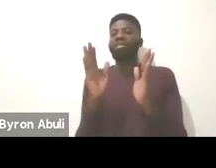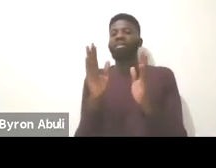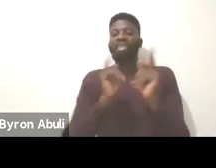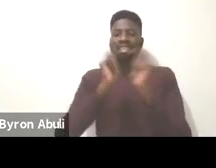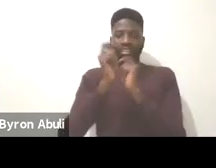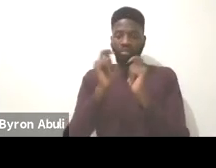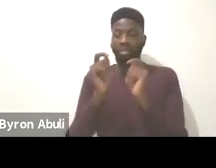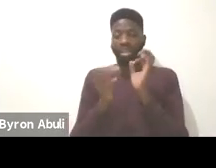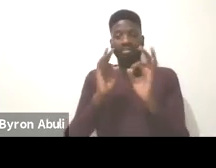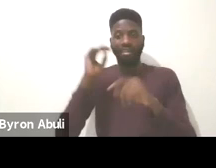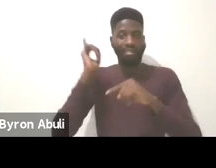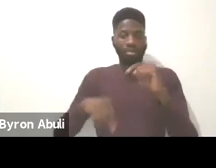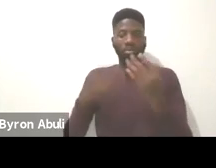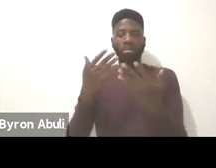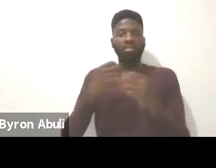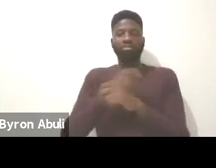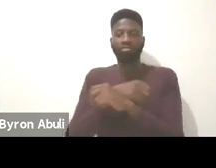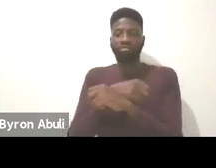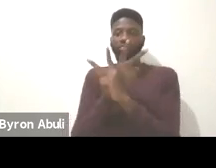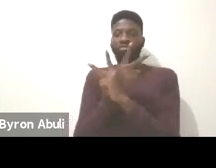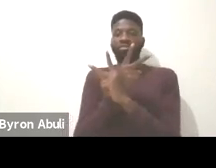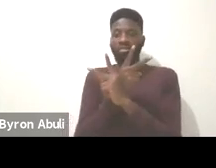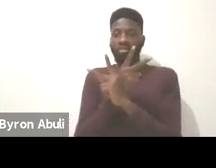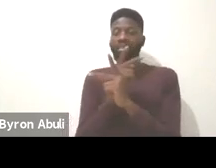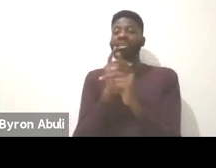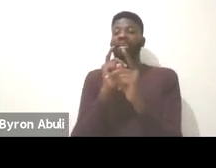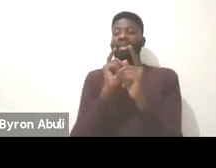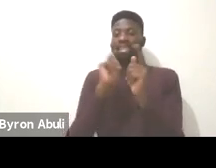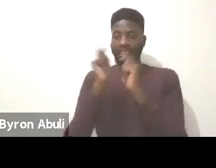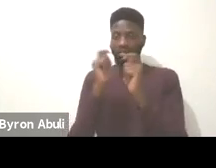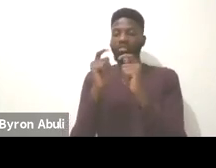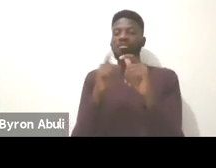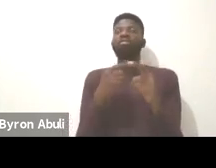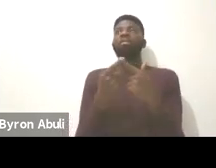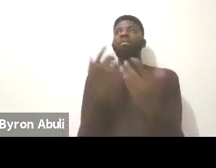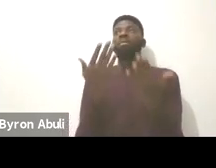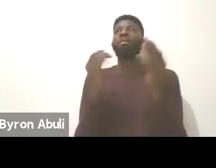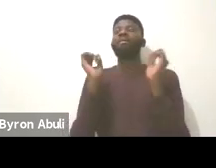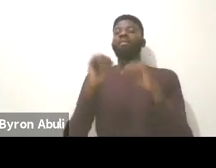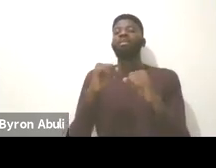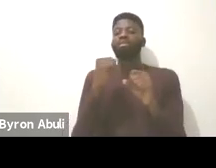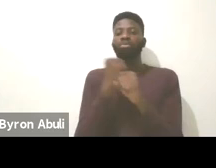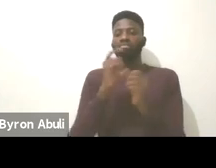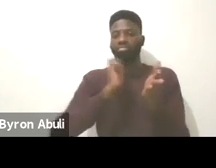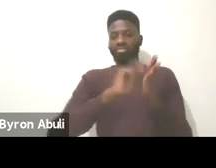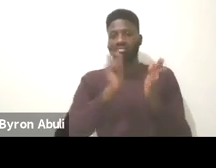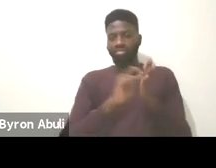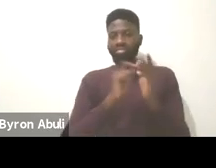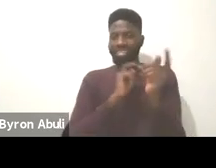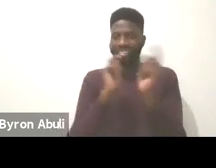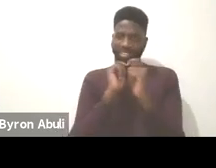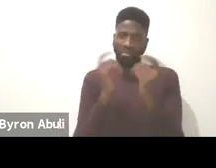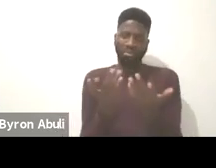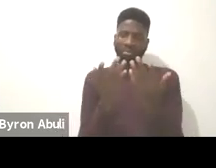you're not capable of giving virtual interviews, you can do written? I mean, in any case,